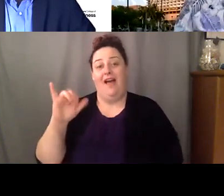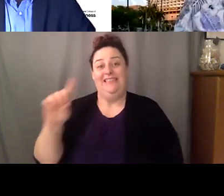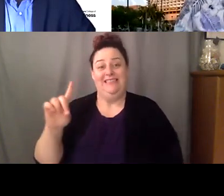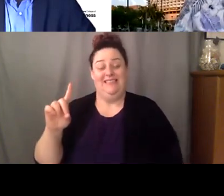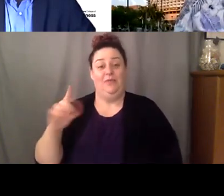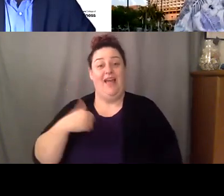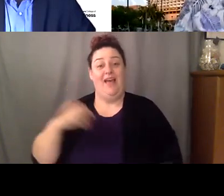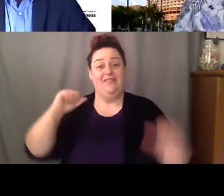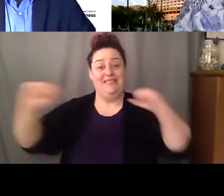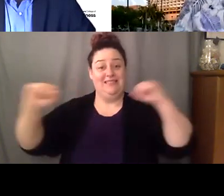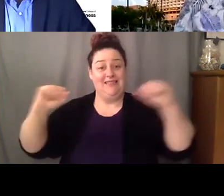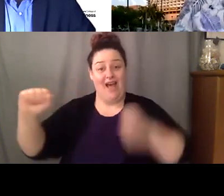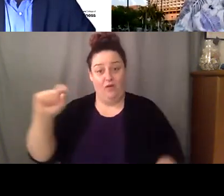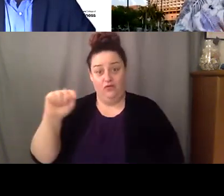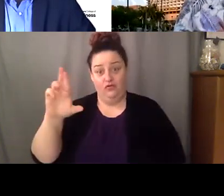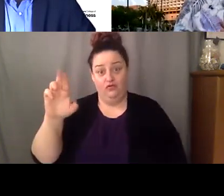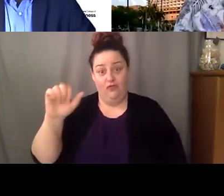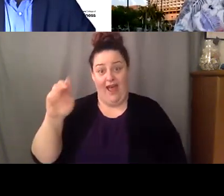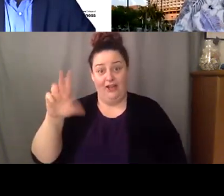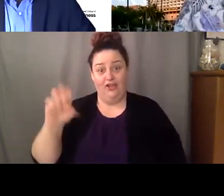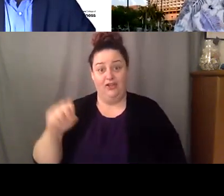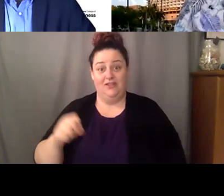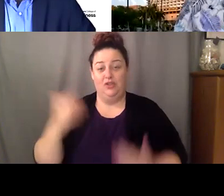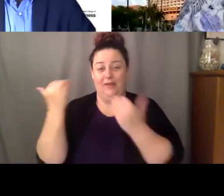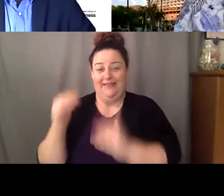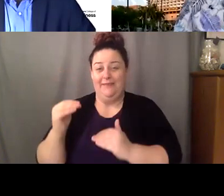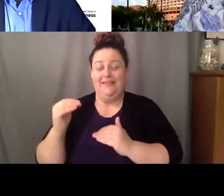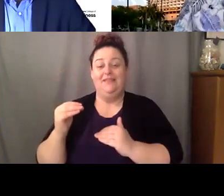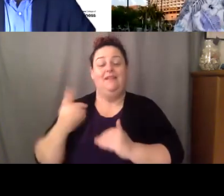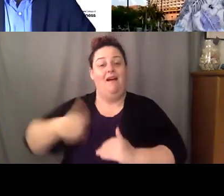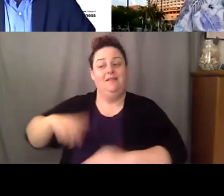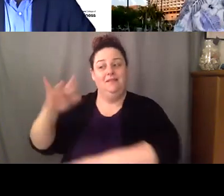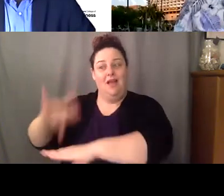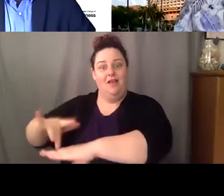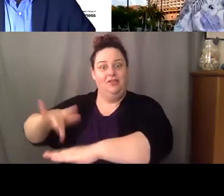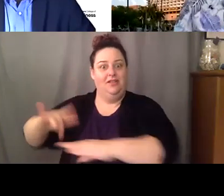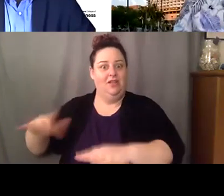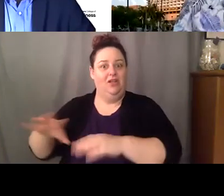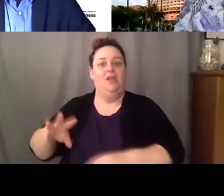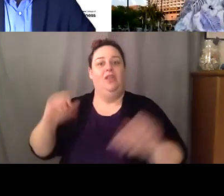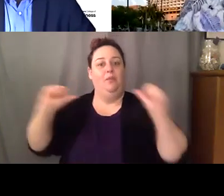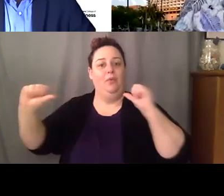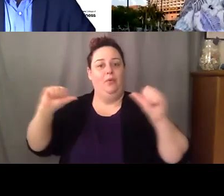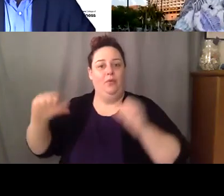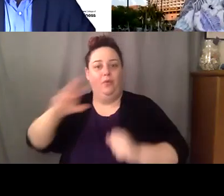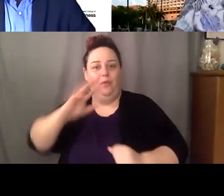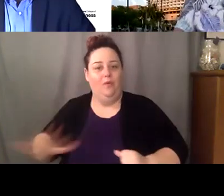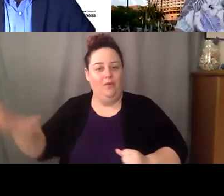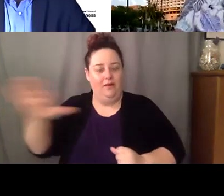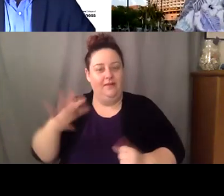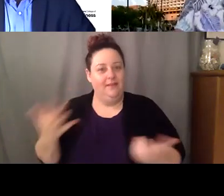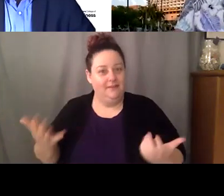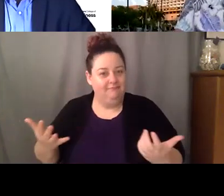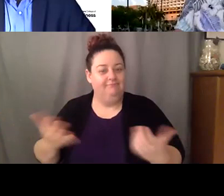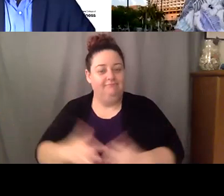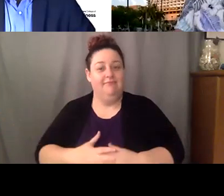in some of our areas to limit some of those touch points of of the pool towel, where those go. So a